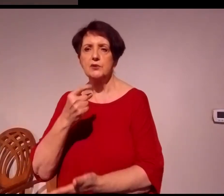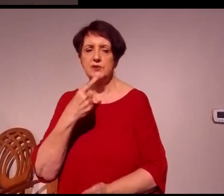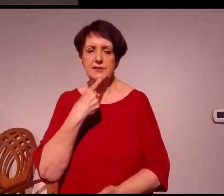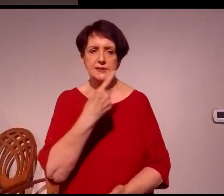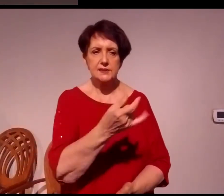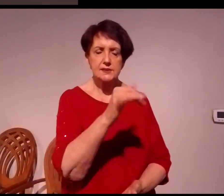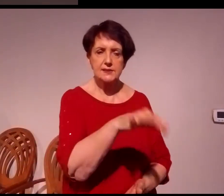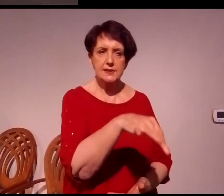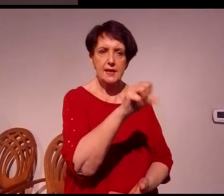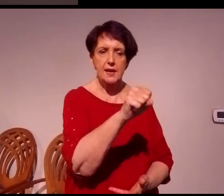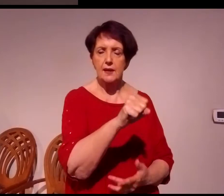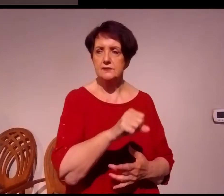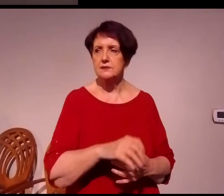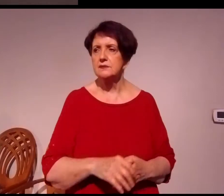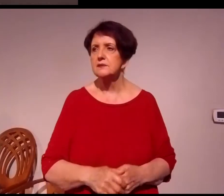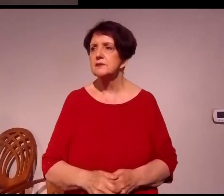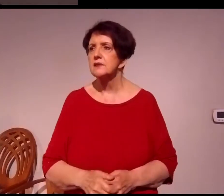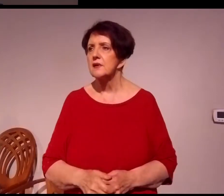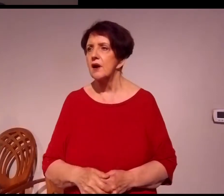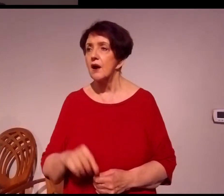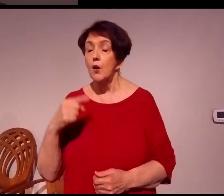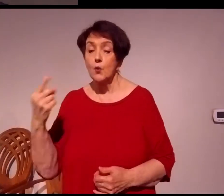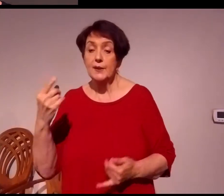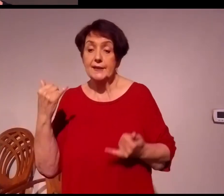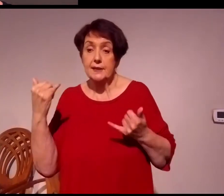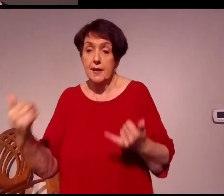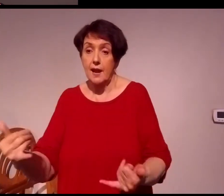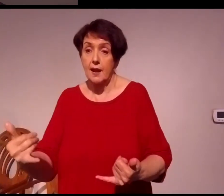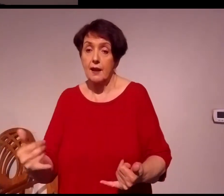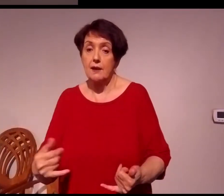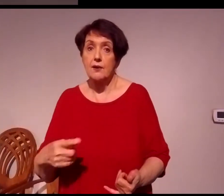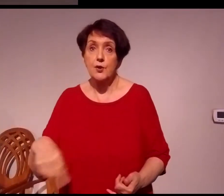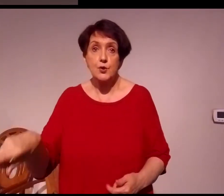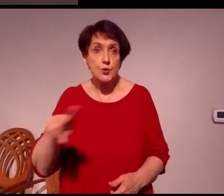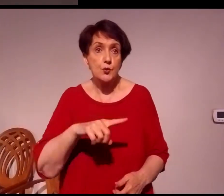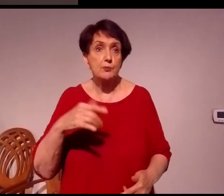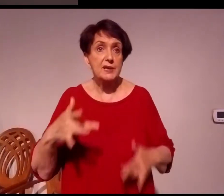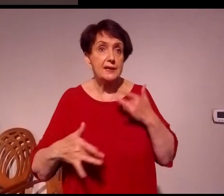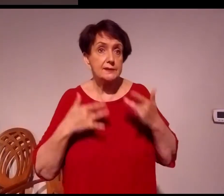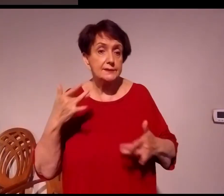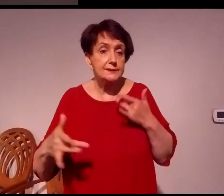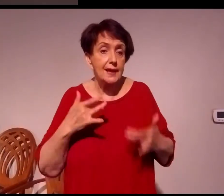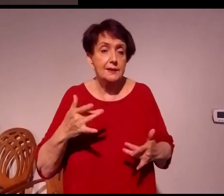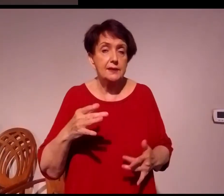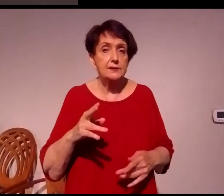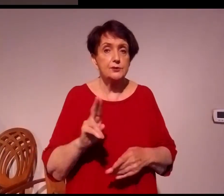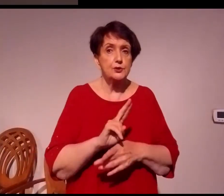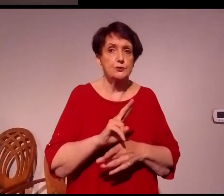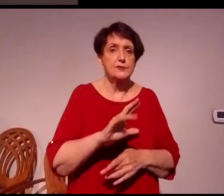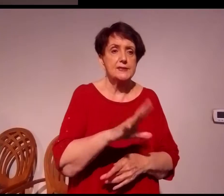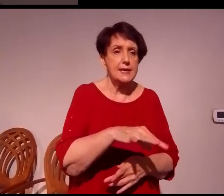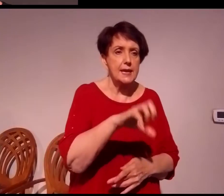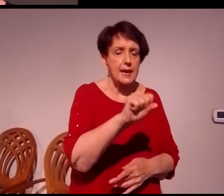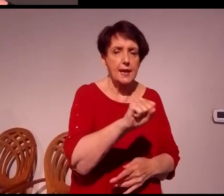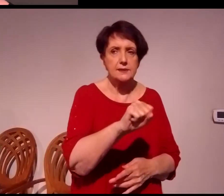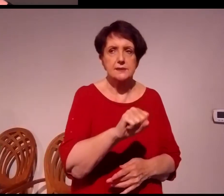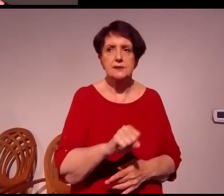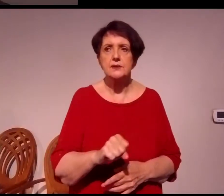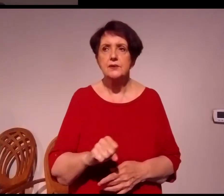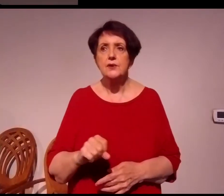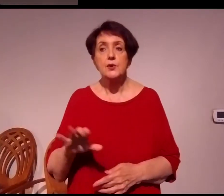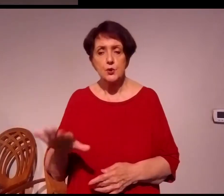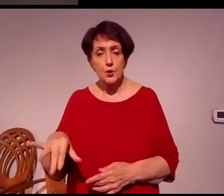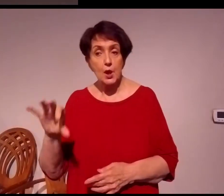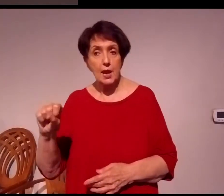yes. Only now you will be excited to use the yes word. Your yes will